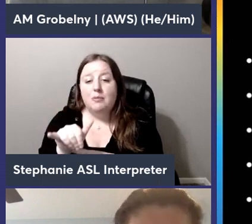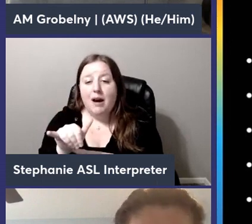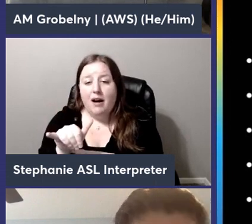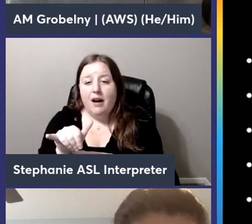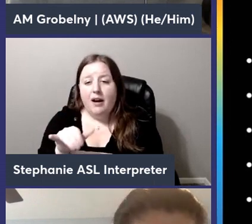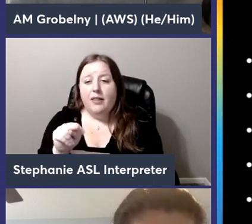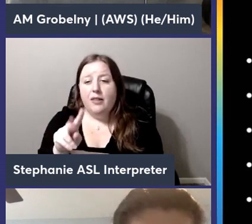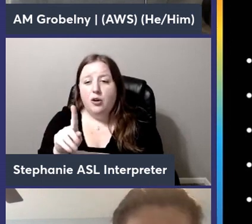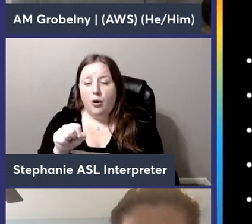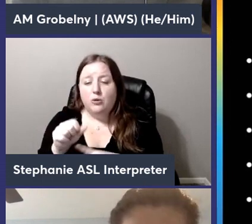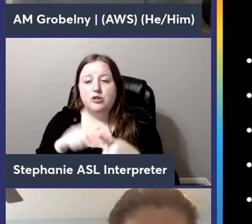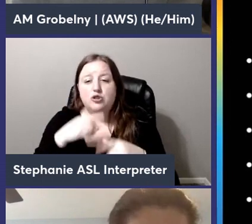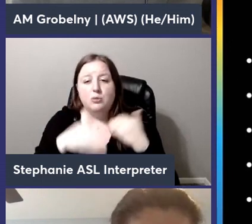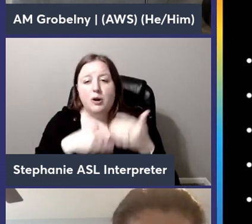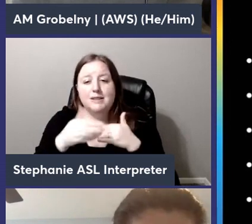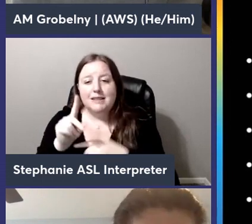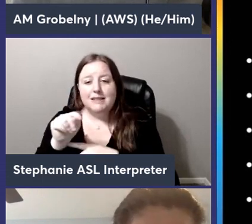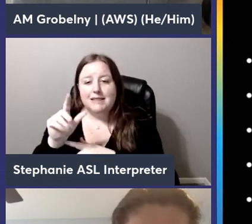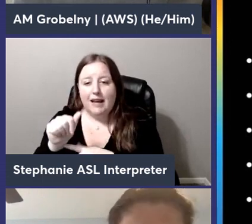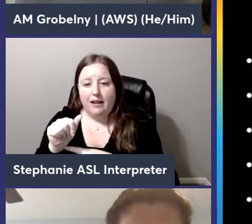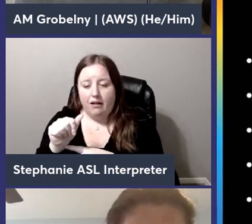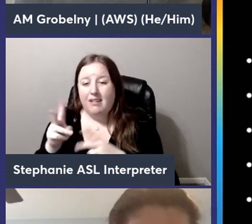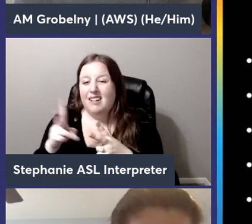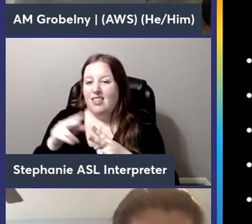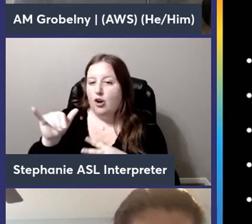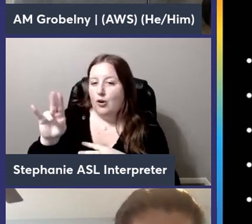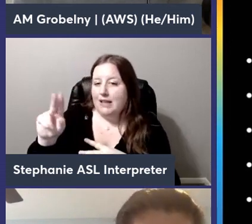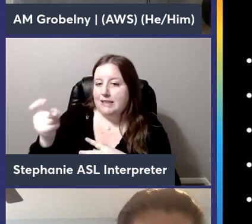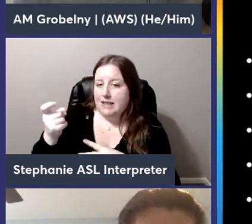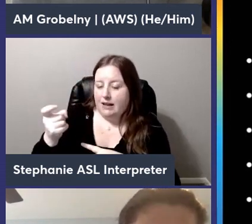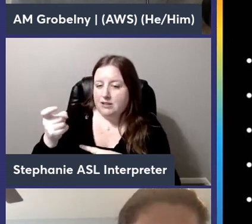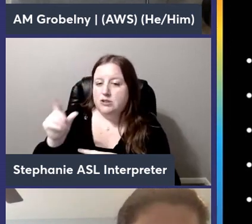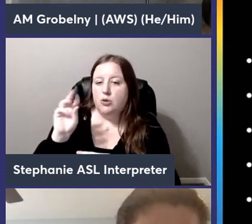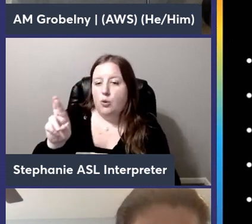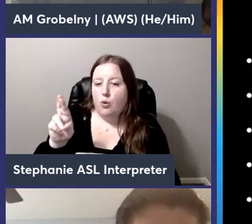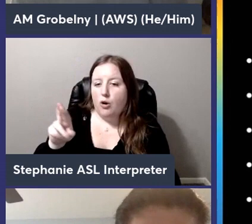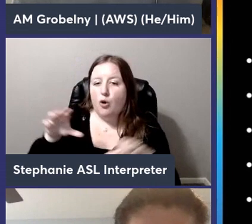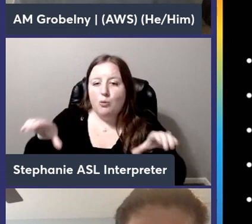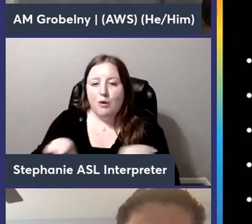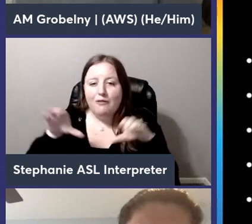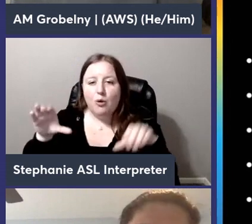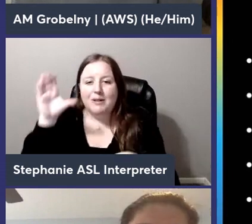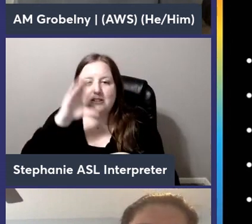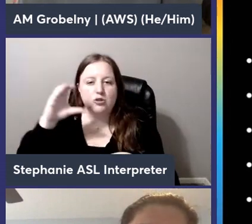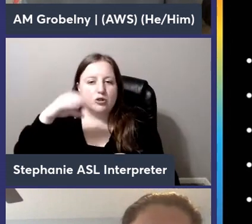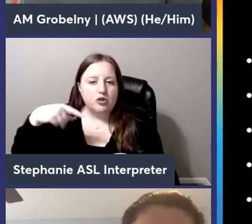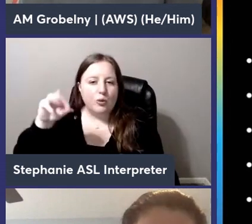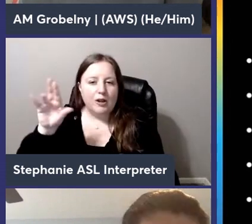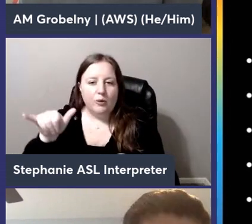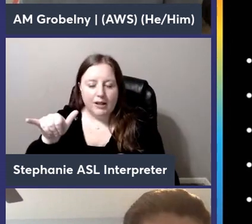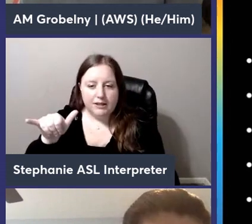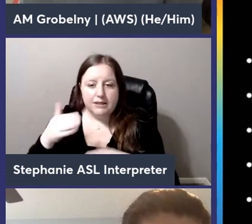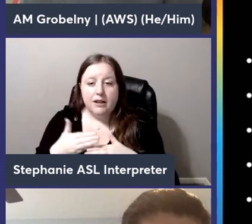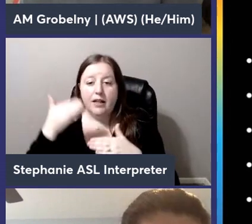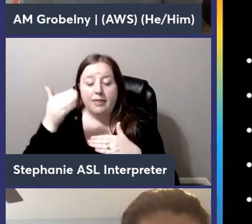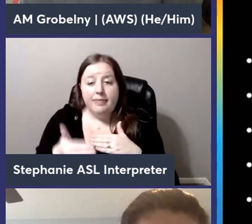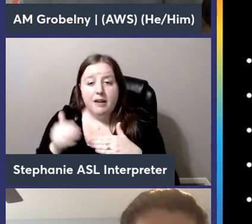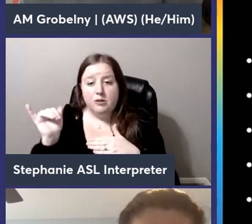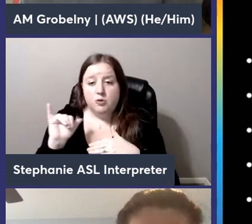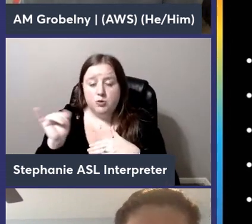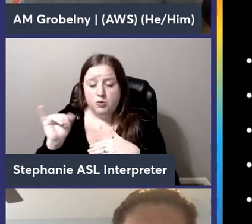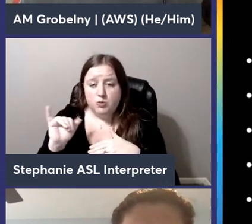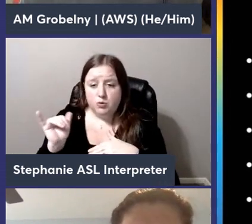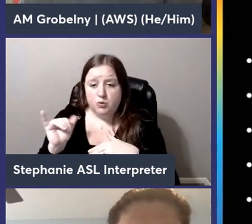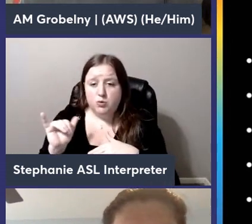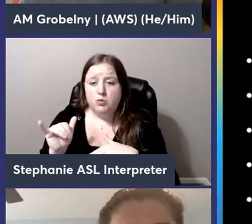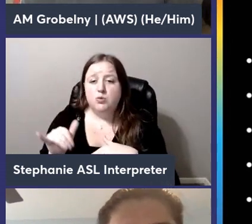to process your data, which is either indexing or, performing search queries. And then there is also,